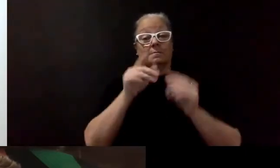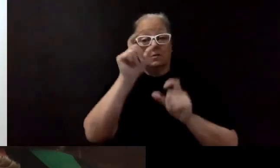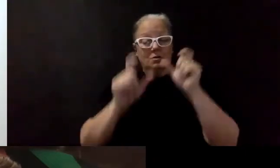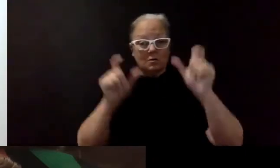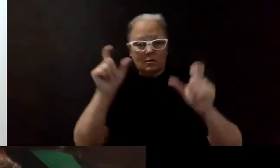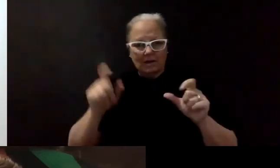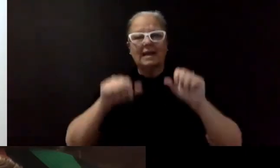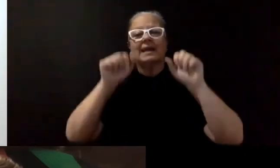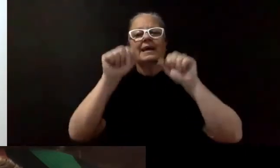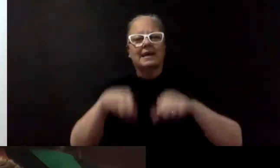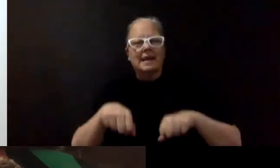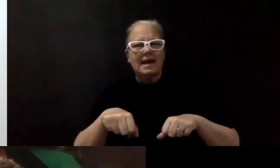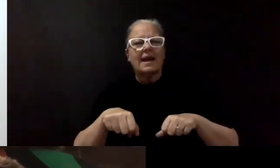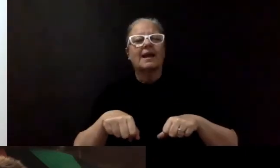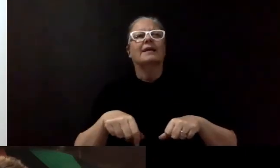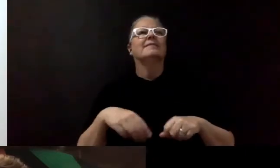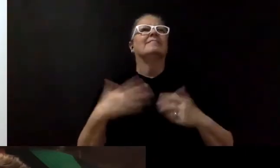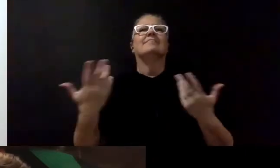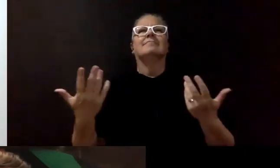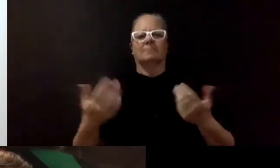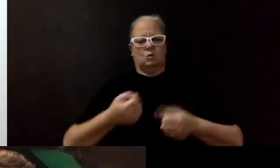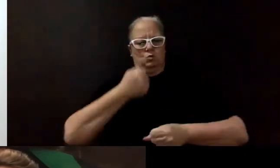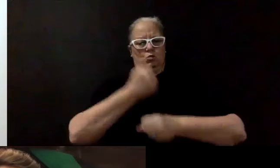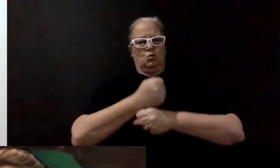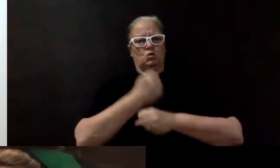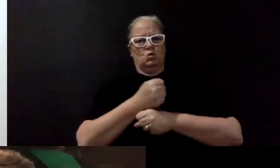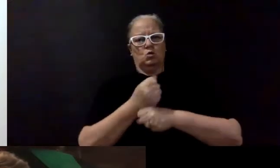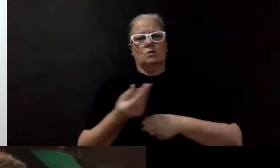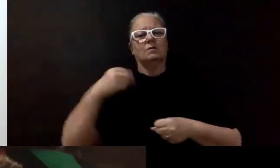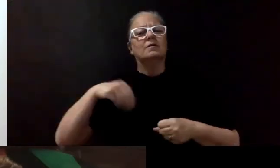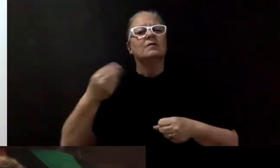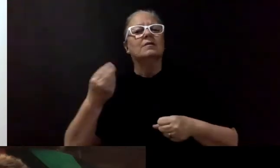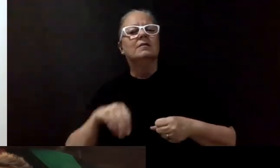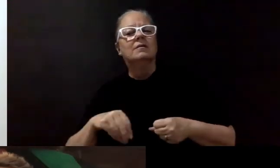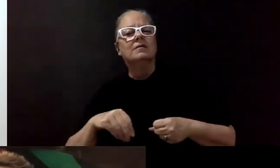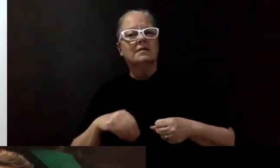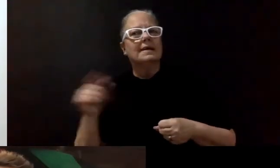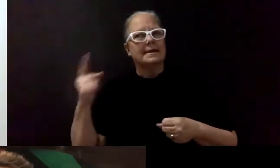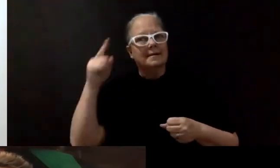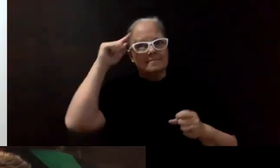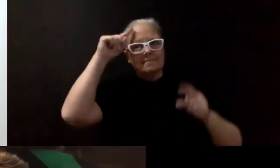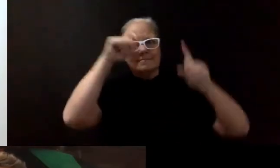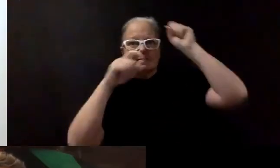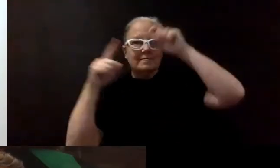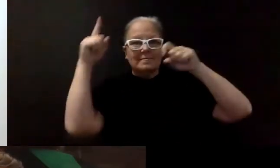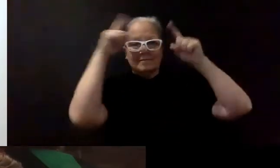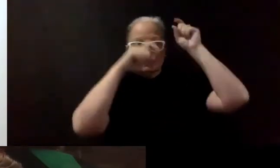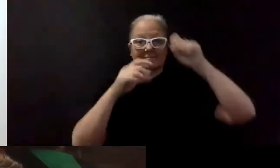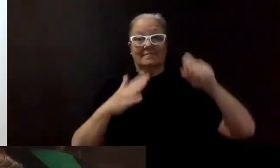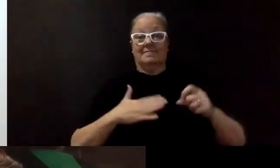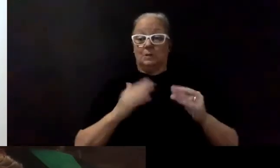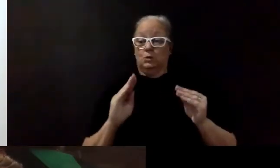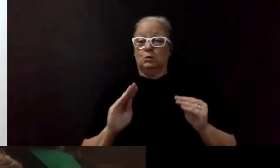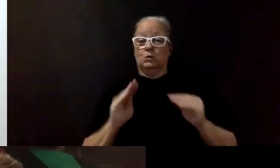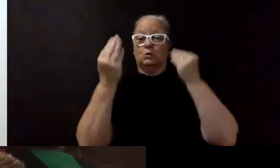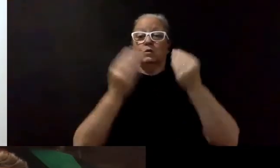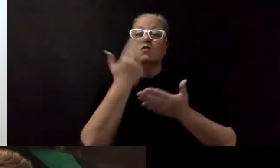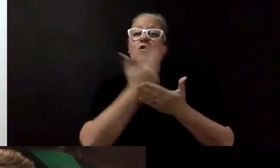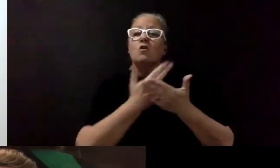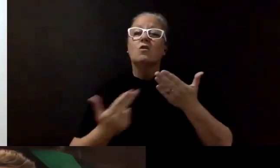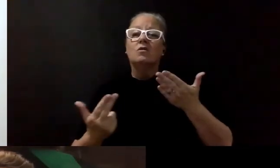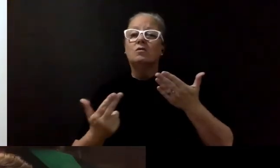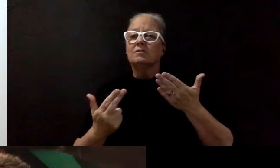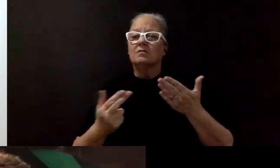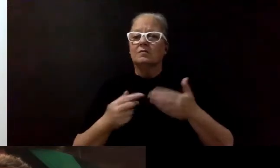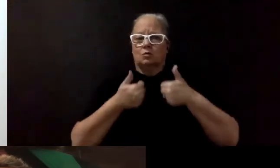work opportunities. Again, it's all about kickstarting your creative career, and that's what Youth Arts New Zealand is about. There's so much opportunity